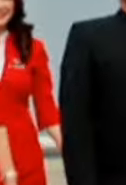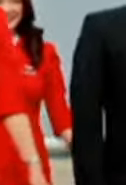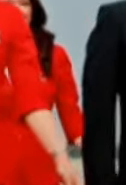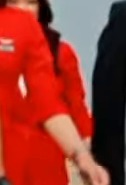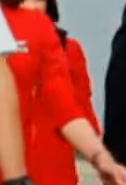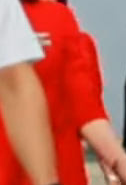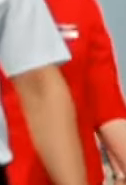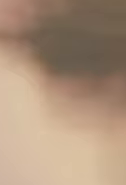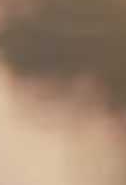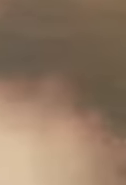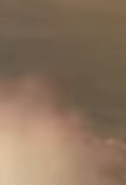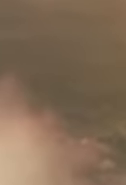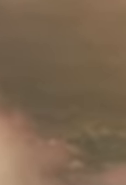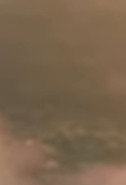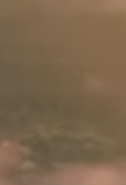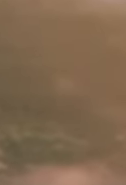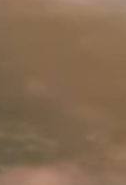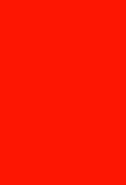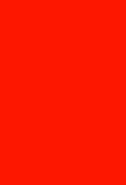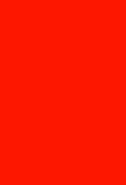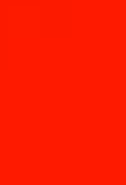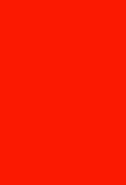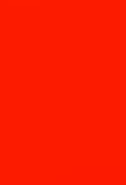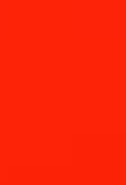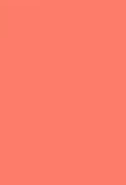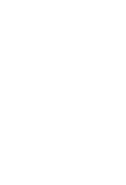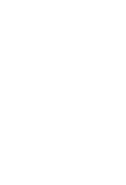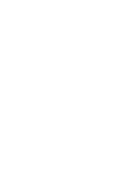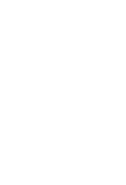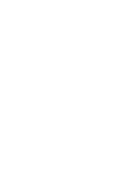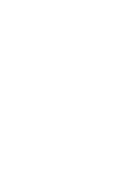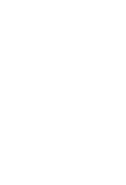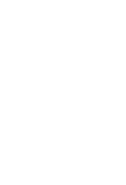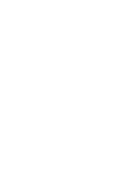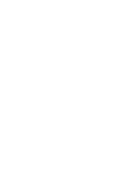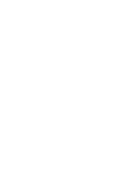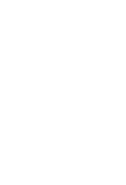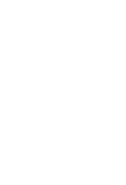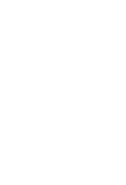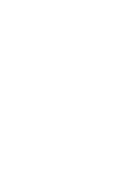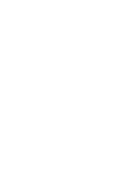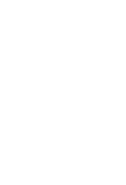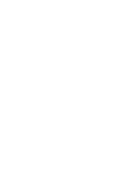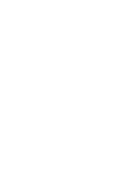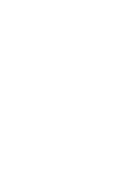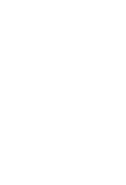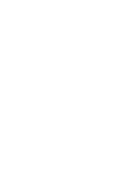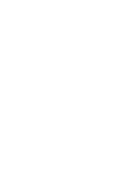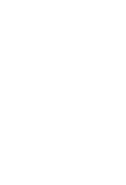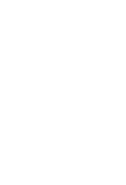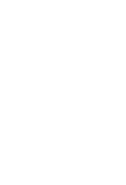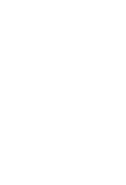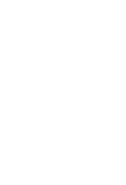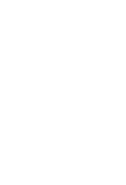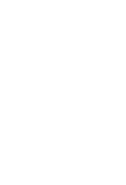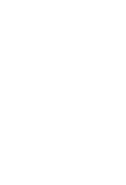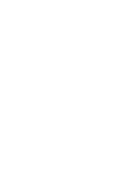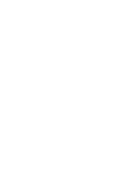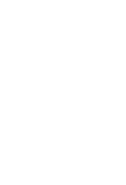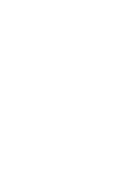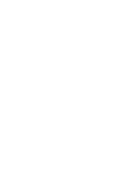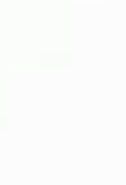15 years, Air Asia has been the world's best low-cost airline. Karibu Asia. Now everyone can fly. Is Dove